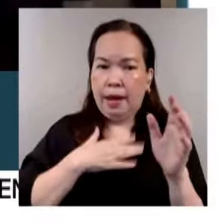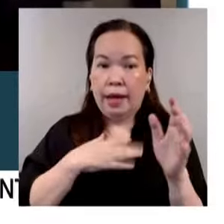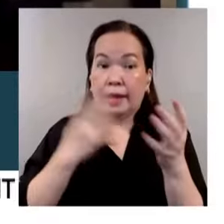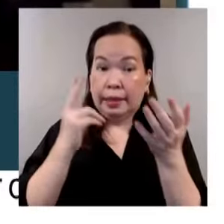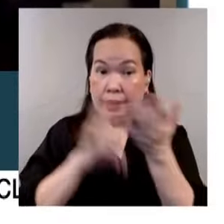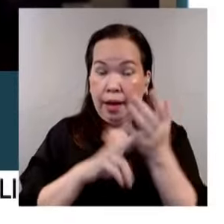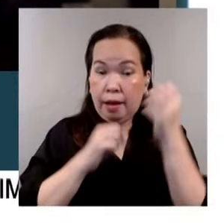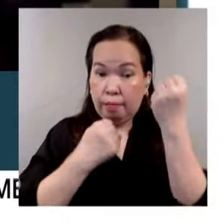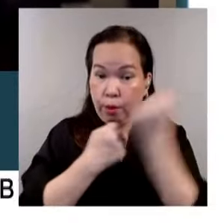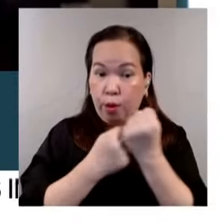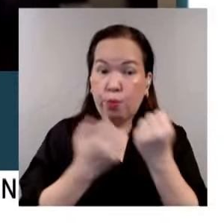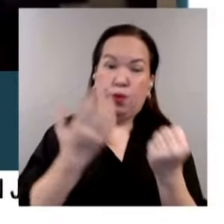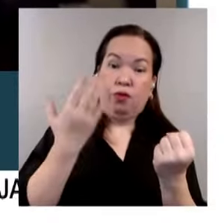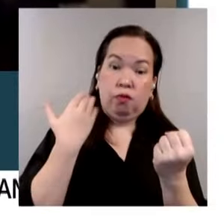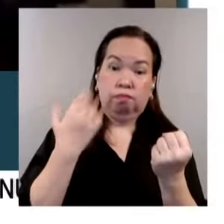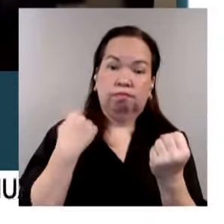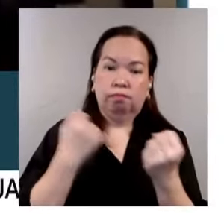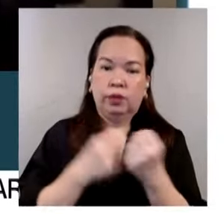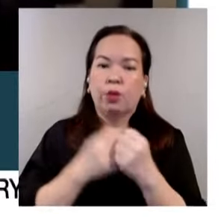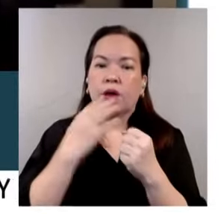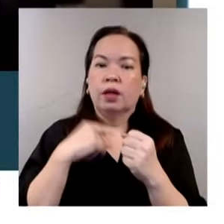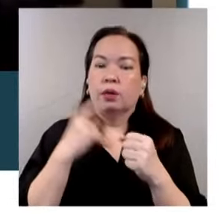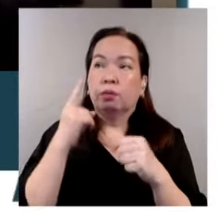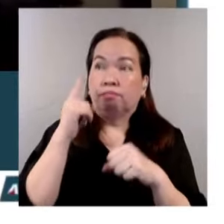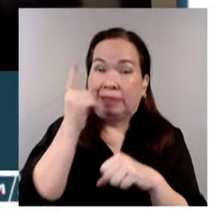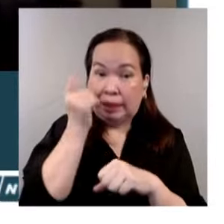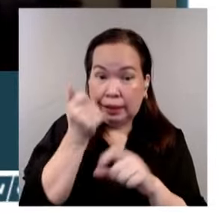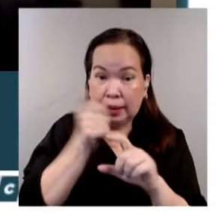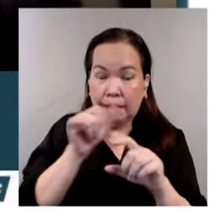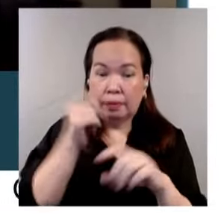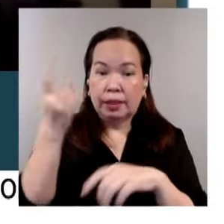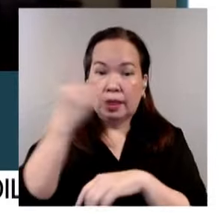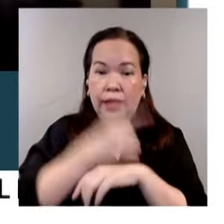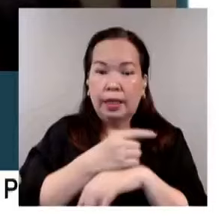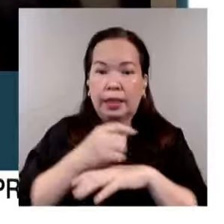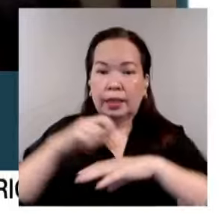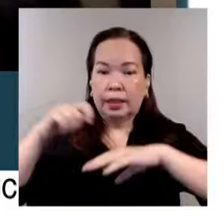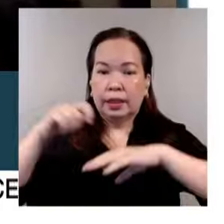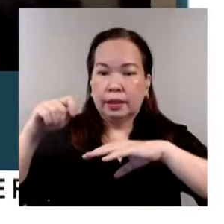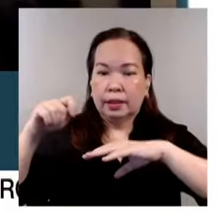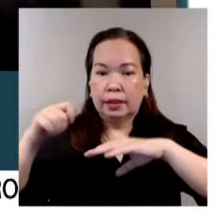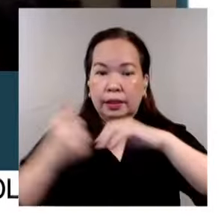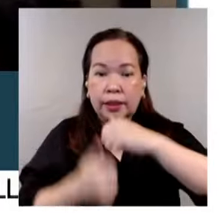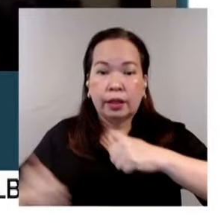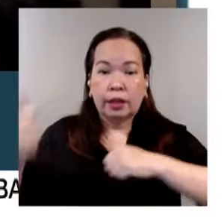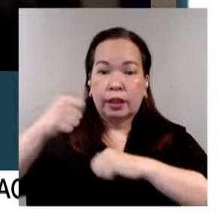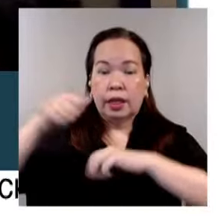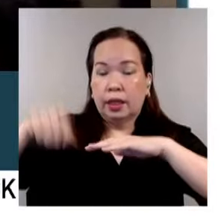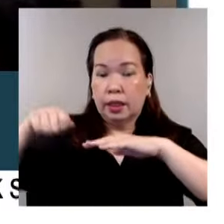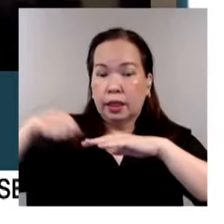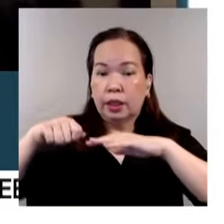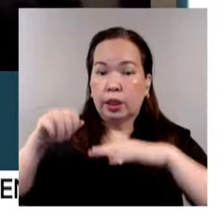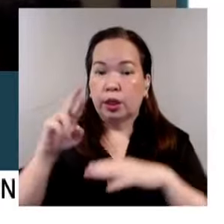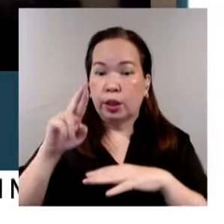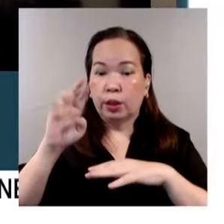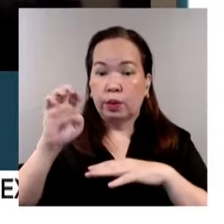day that Secretary of Justice Boying Remulla announced